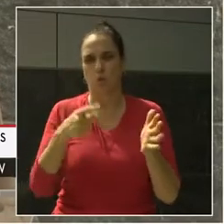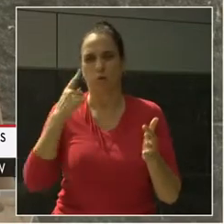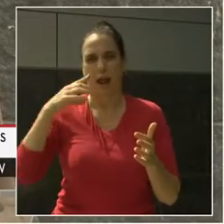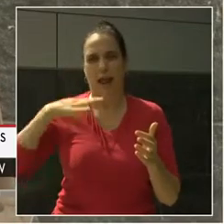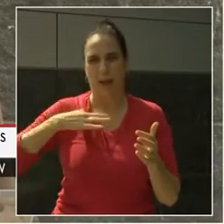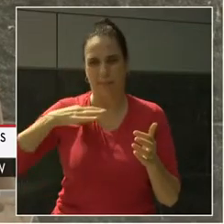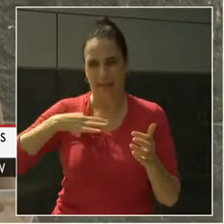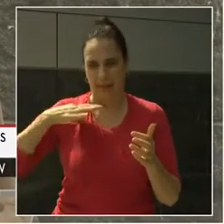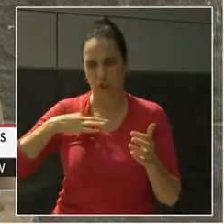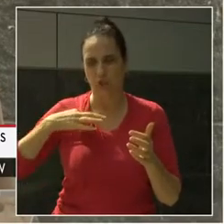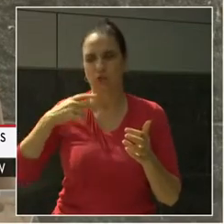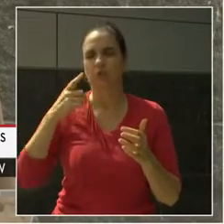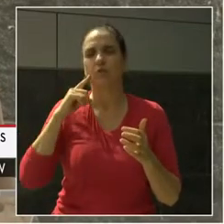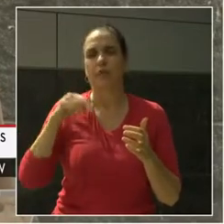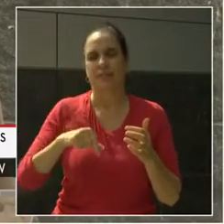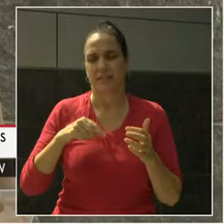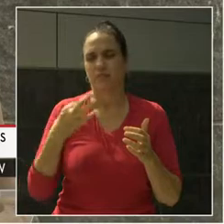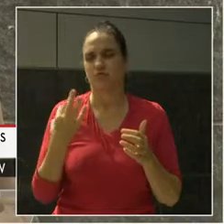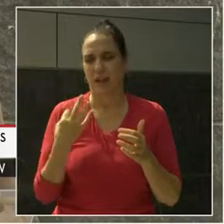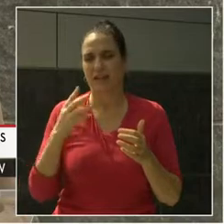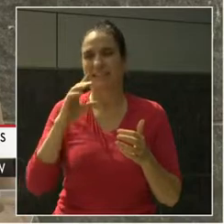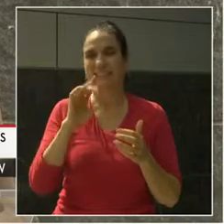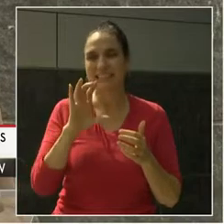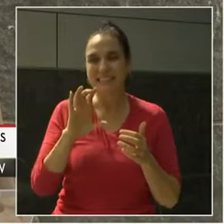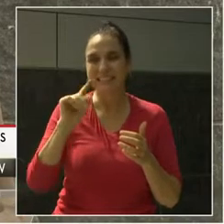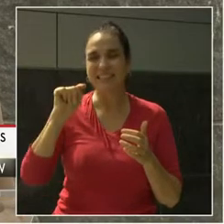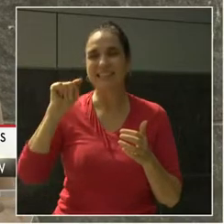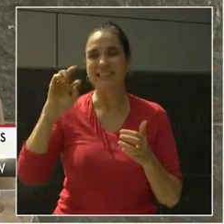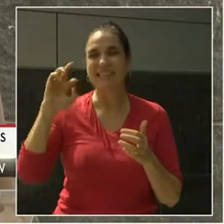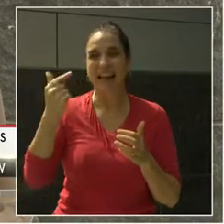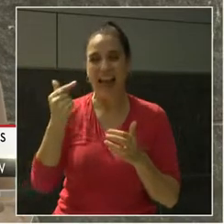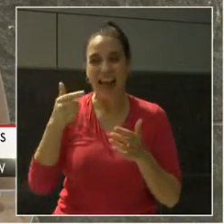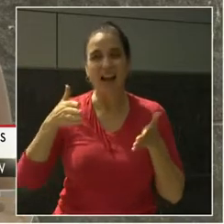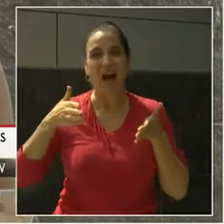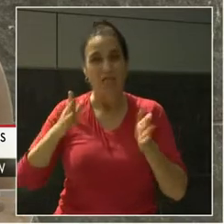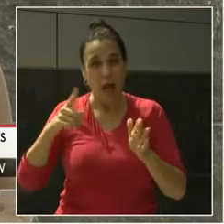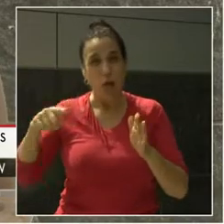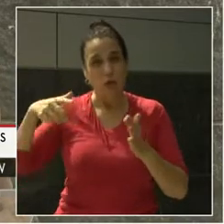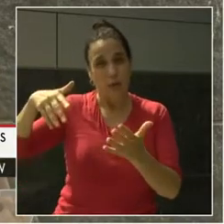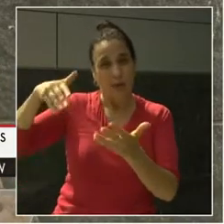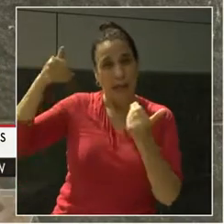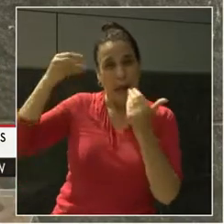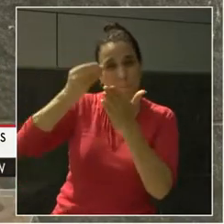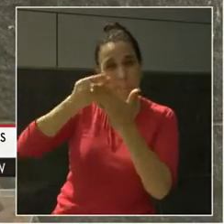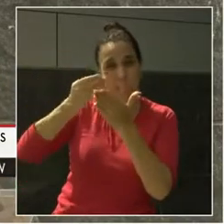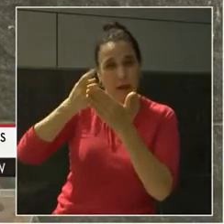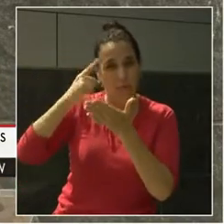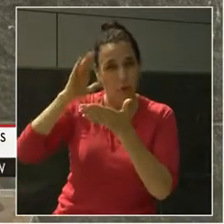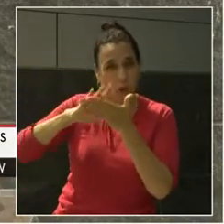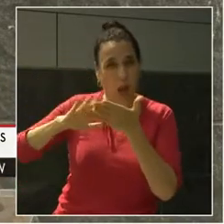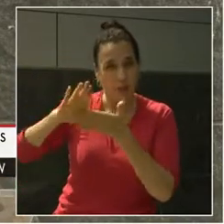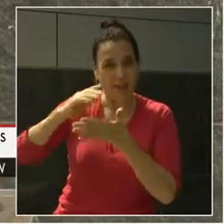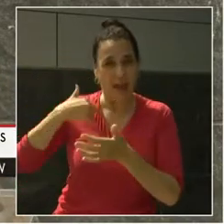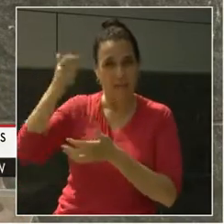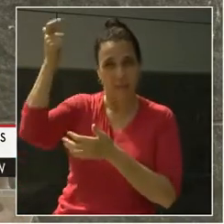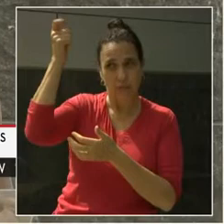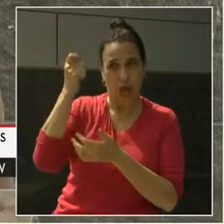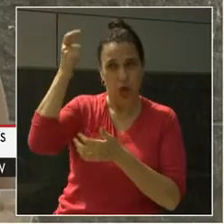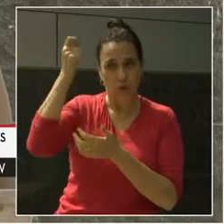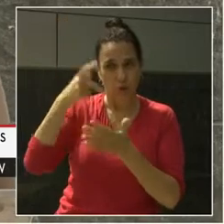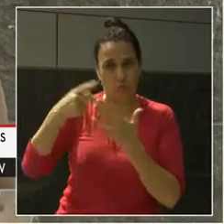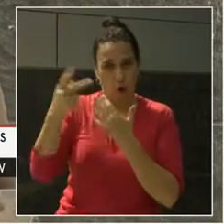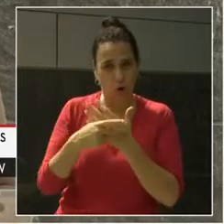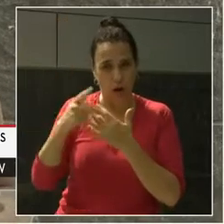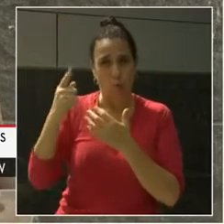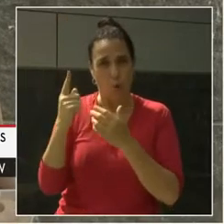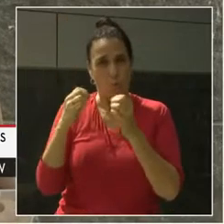DC TAG, that allows you to get money for college. The Mayor's Scholarship Program, another program